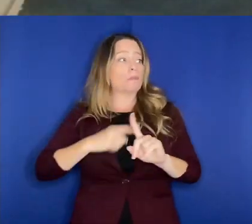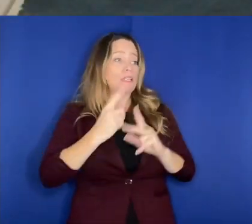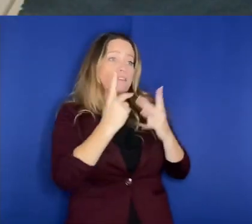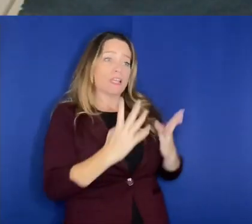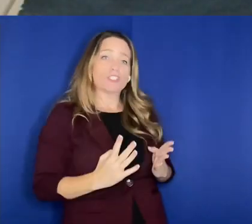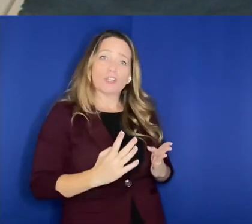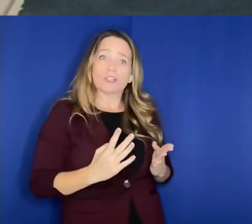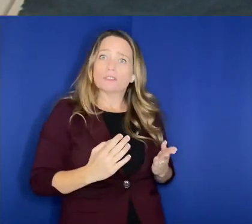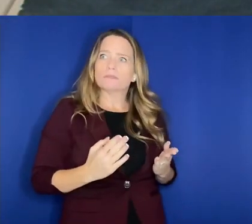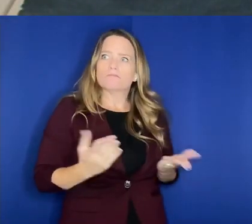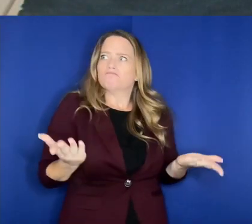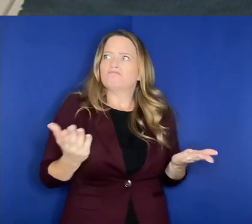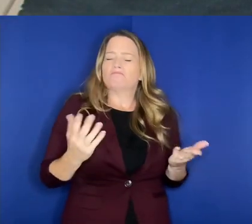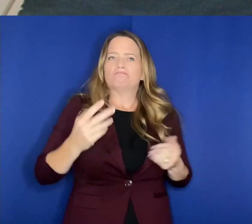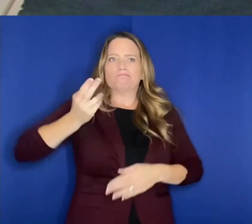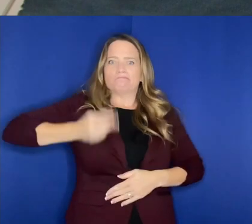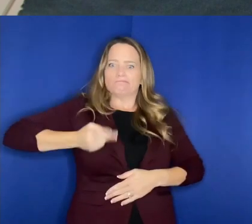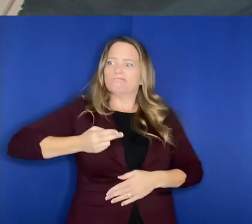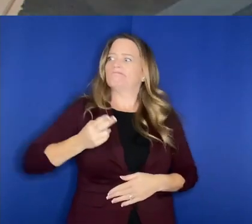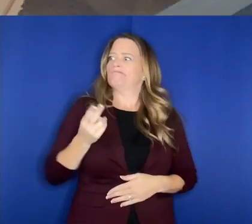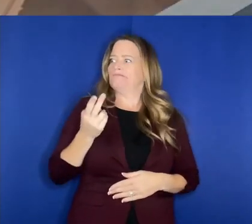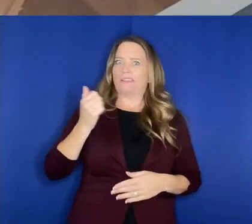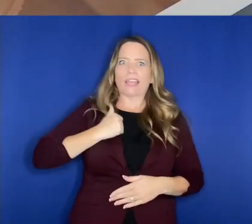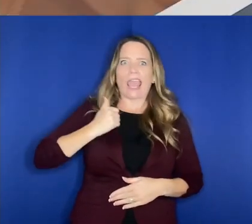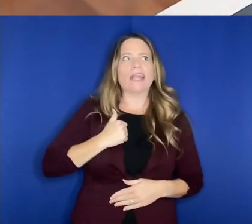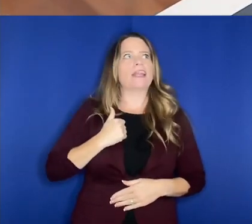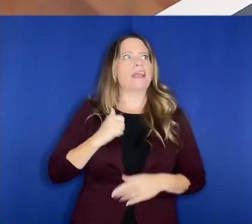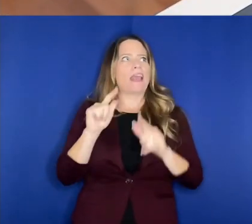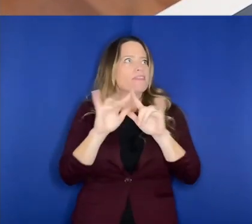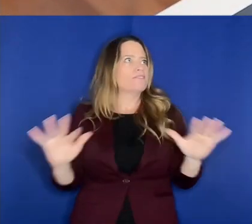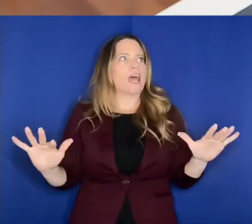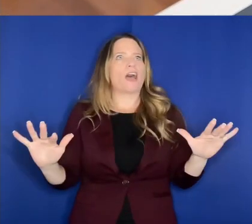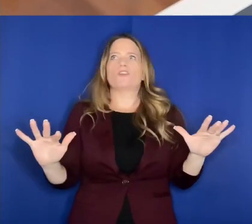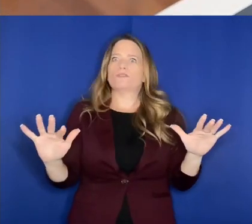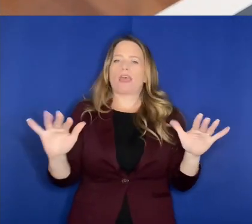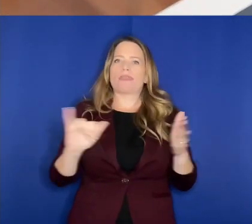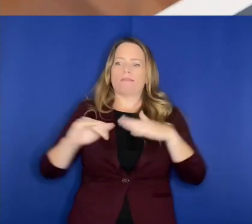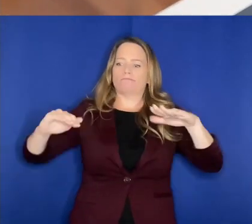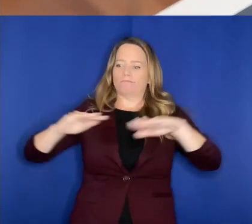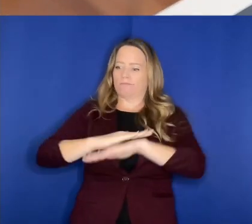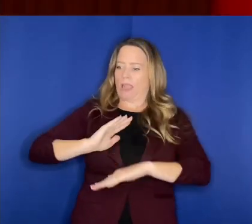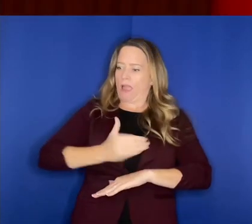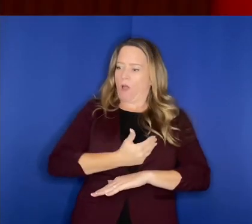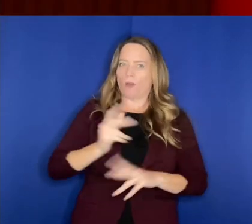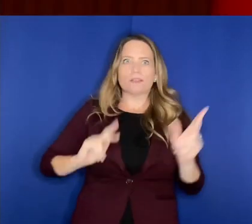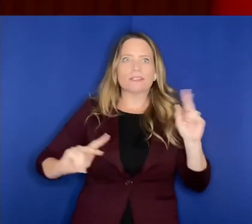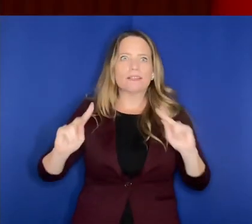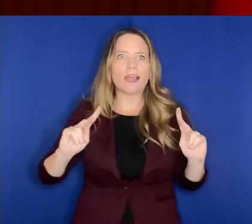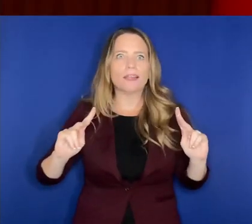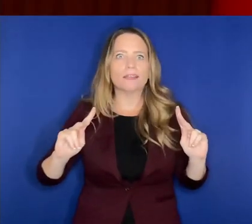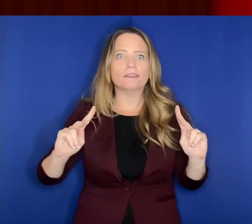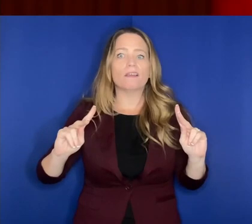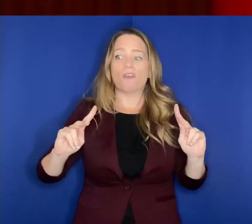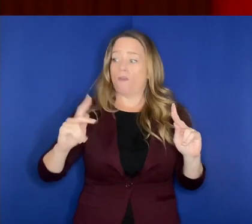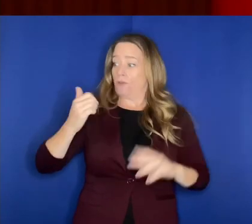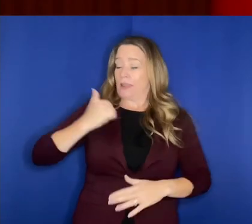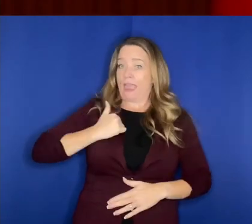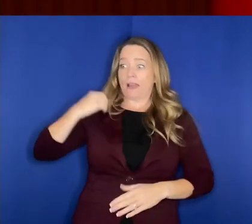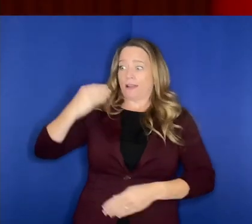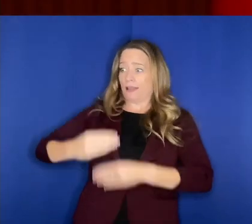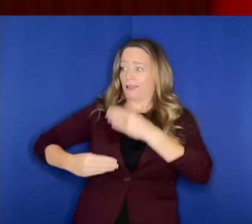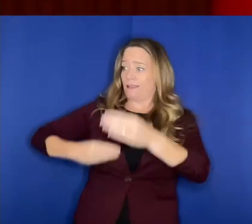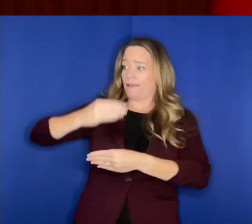Canada, about where we come from and about the values that shaped us as a society. For Canada, through